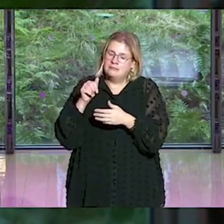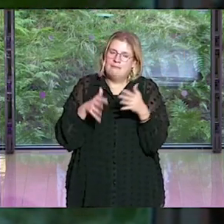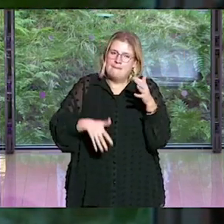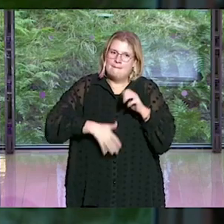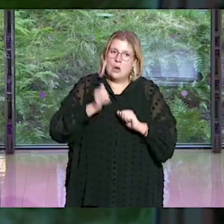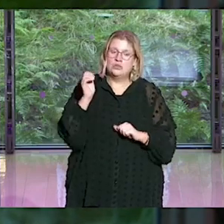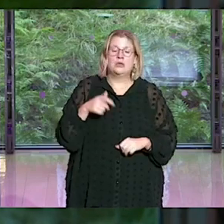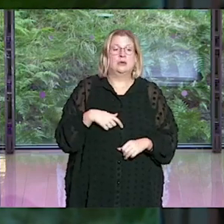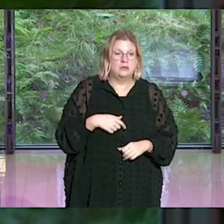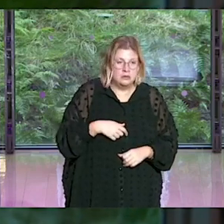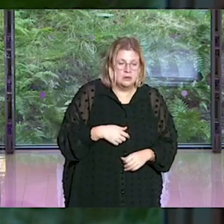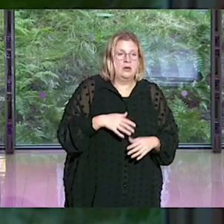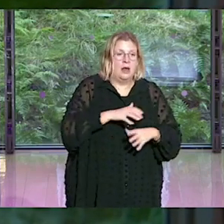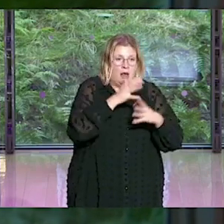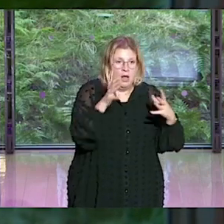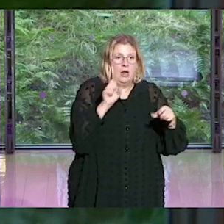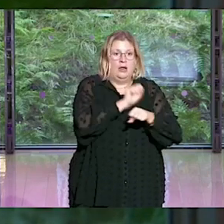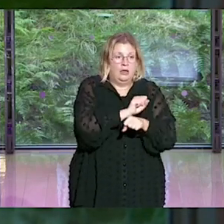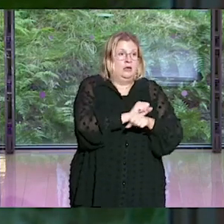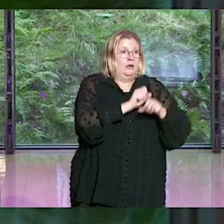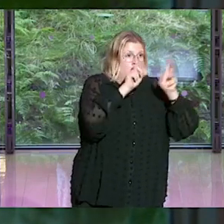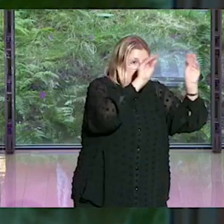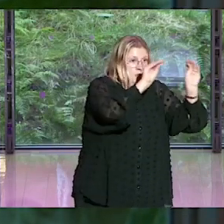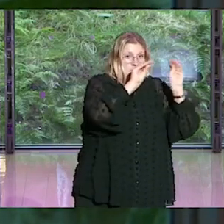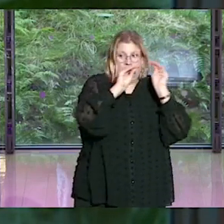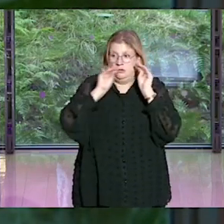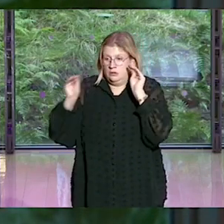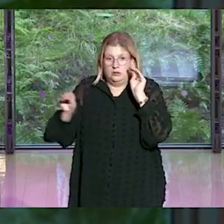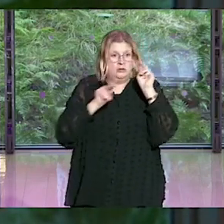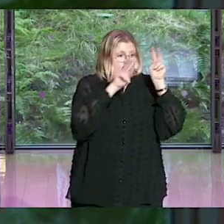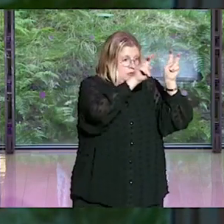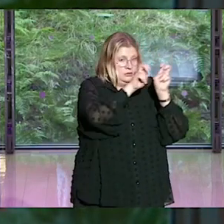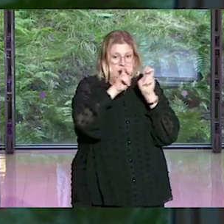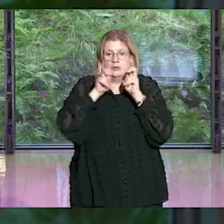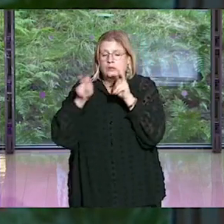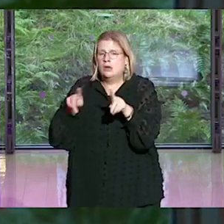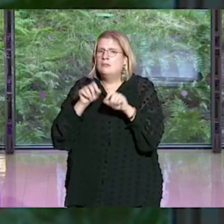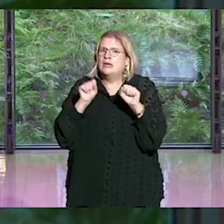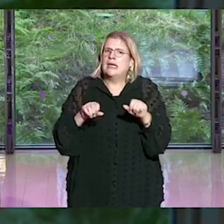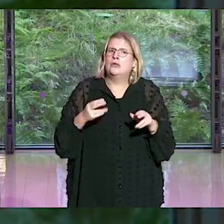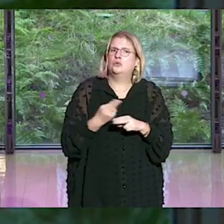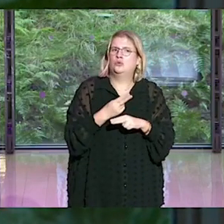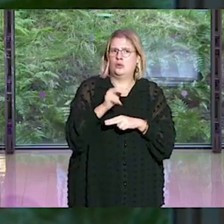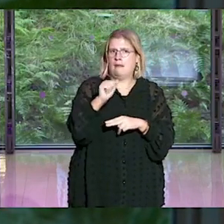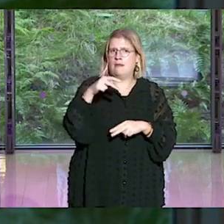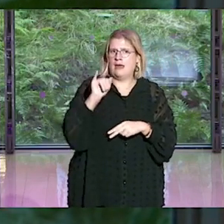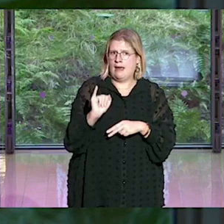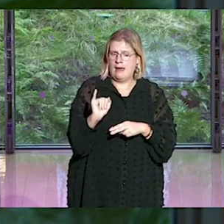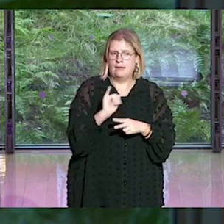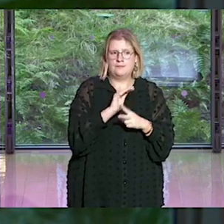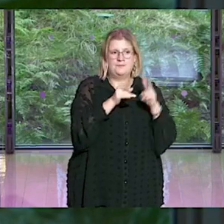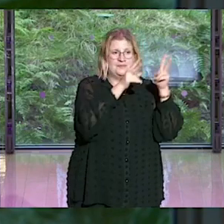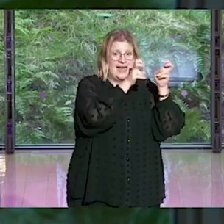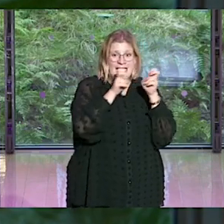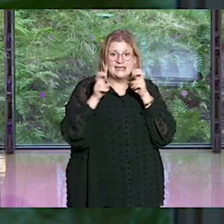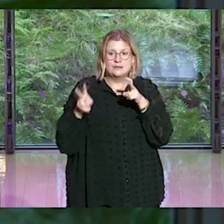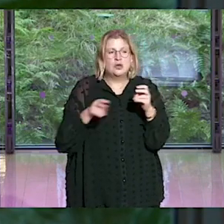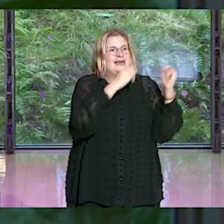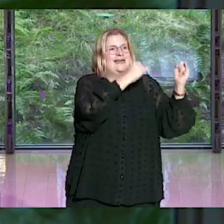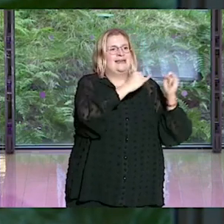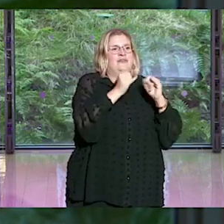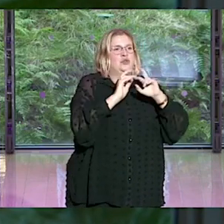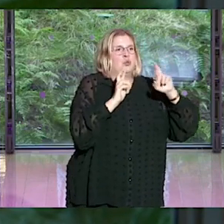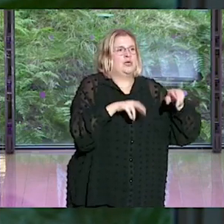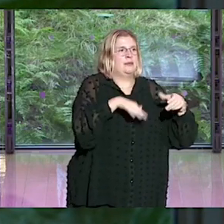manual, but you can use an API, you can export individual